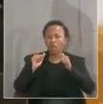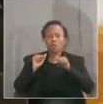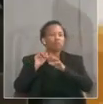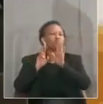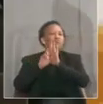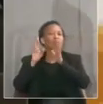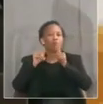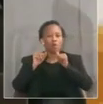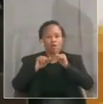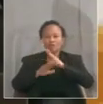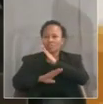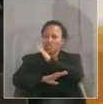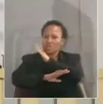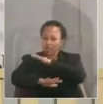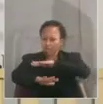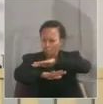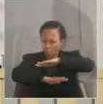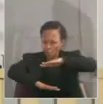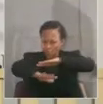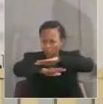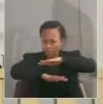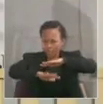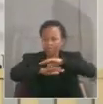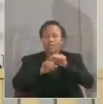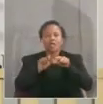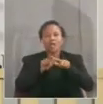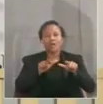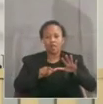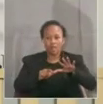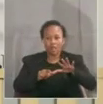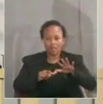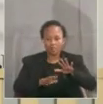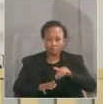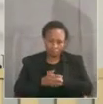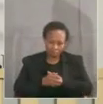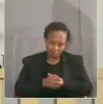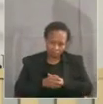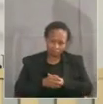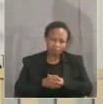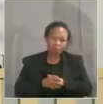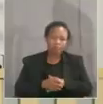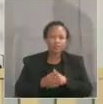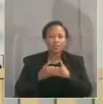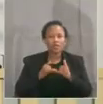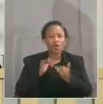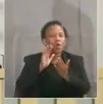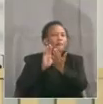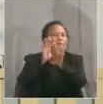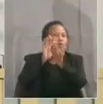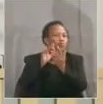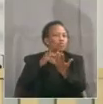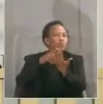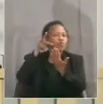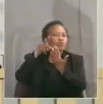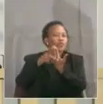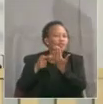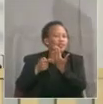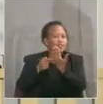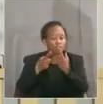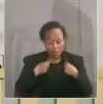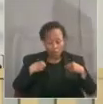or station level. So our approach in this project was the same.